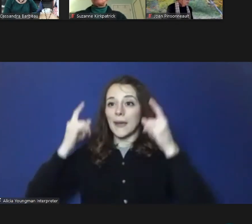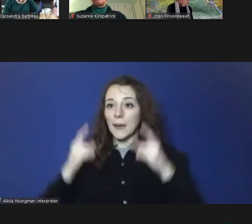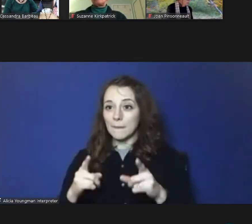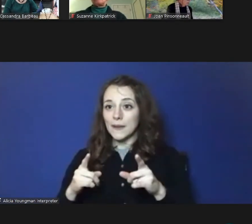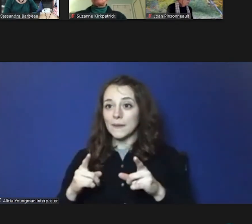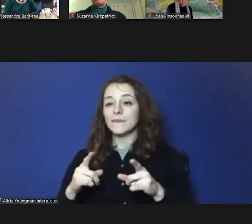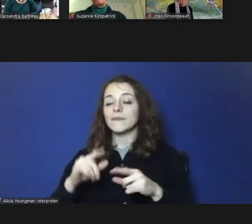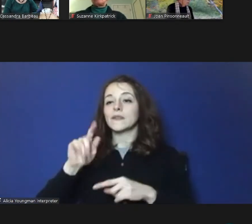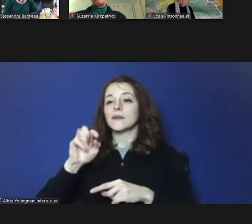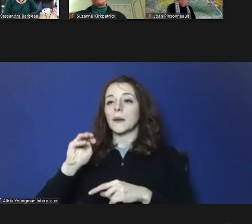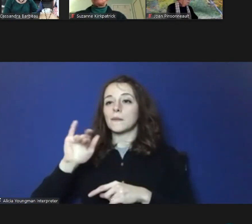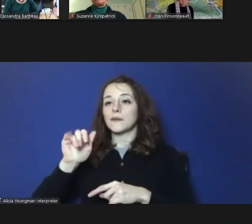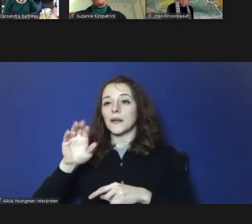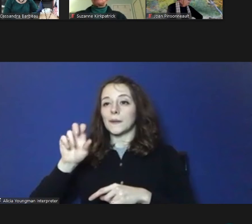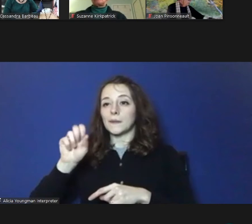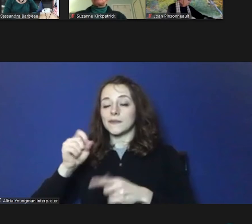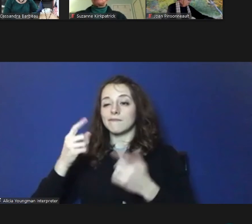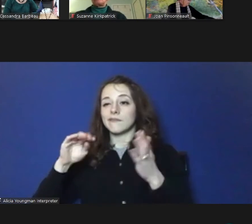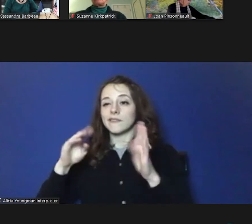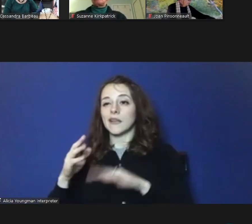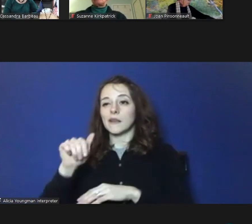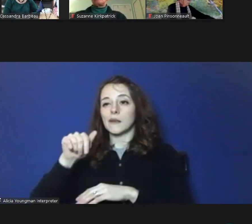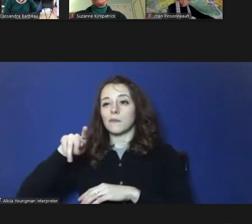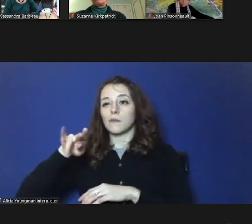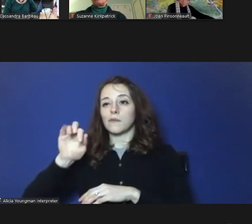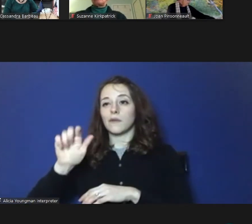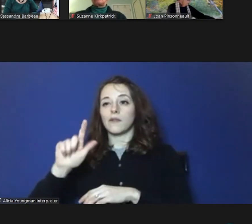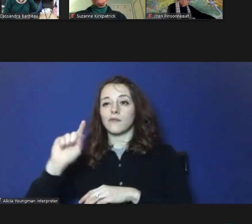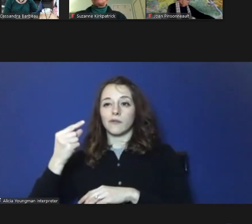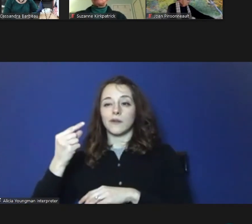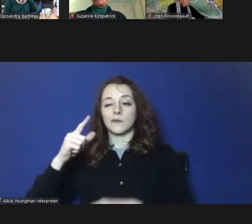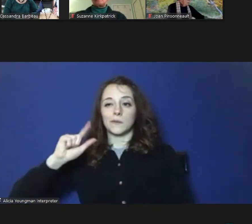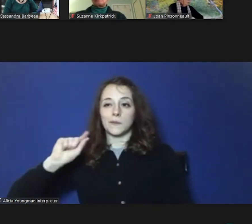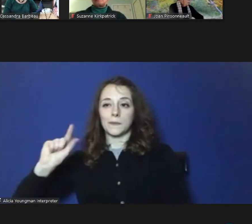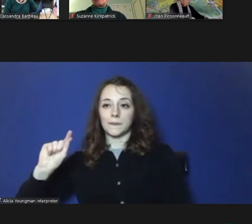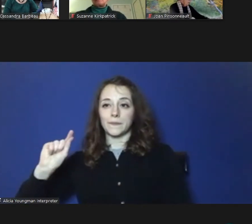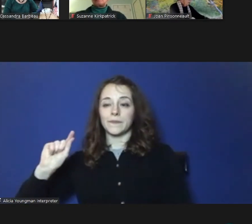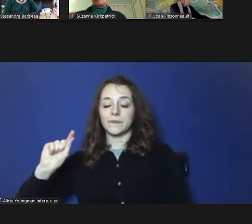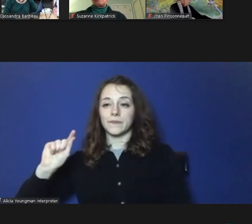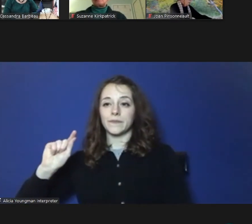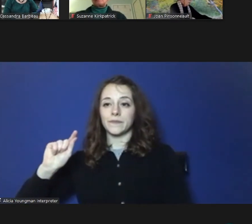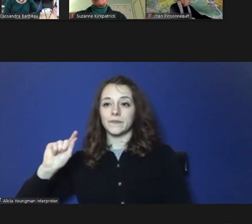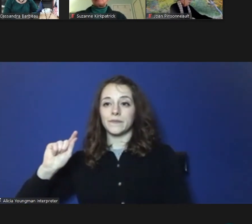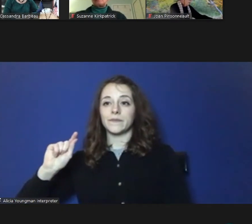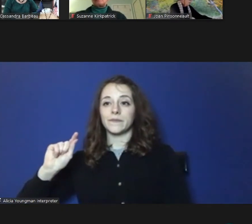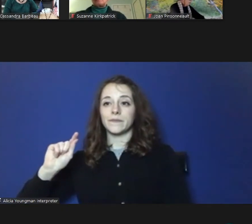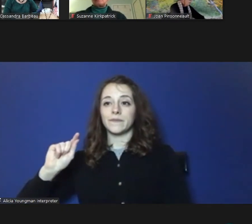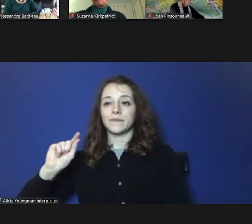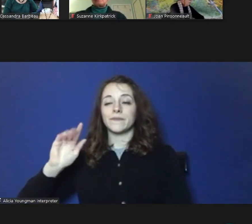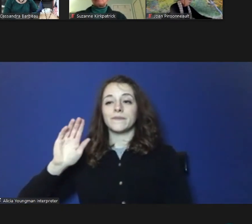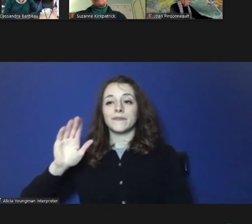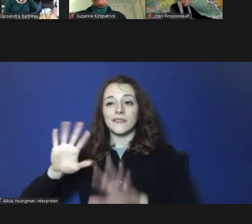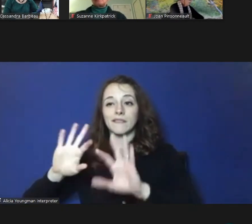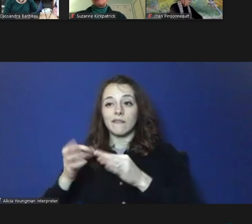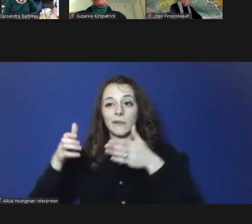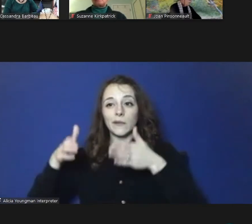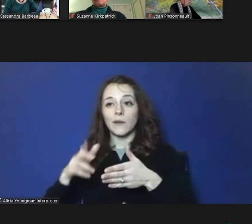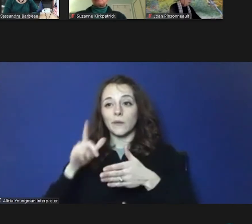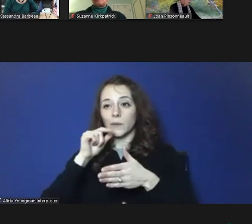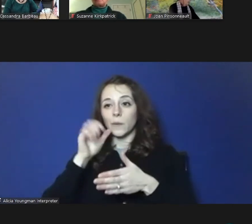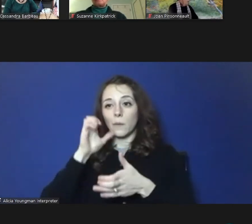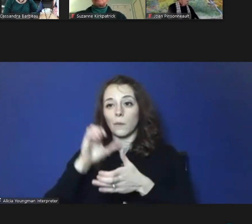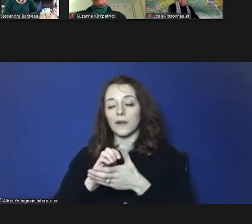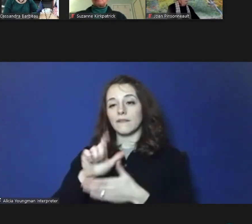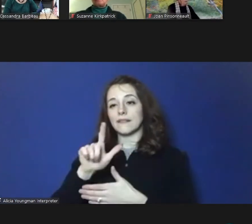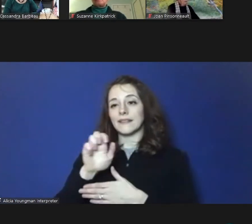Jacobs died on April 1st, 2020, and his survivors include his wife